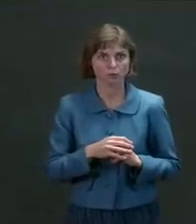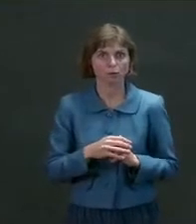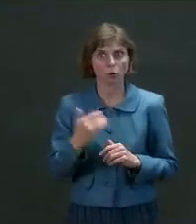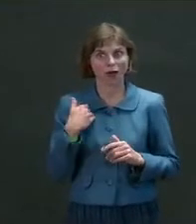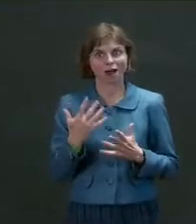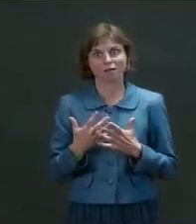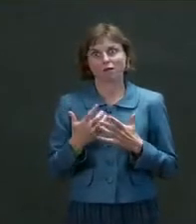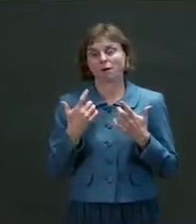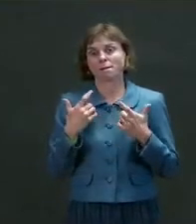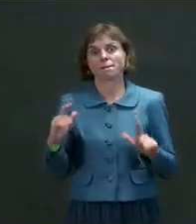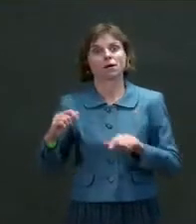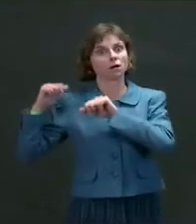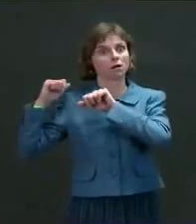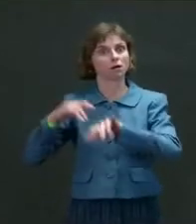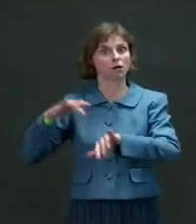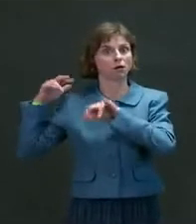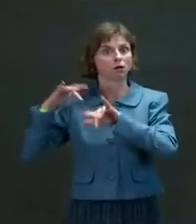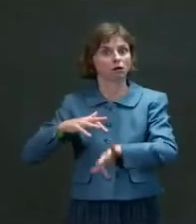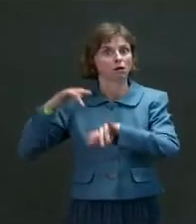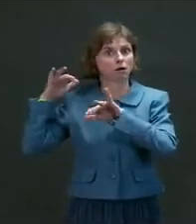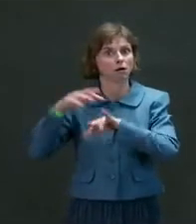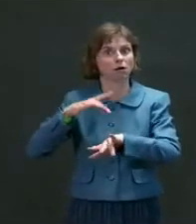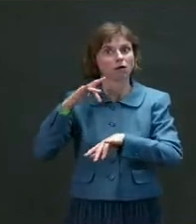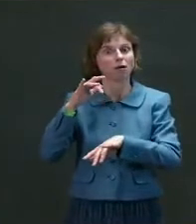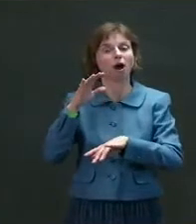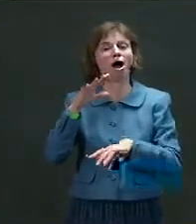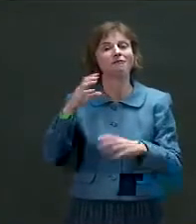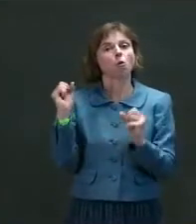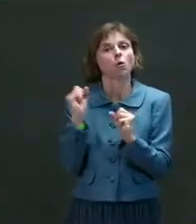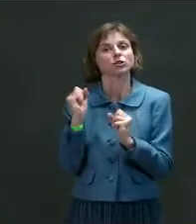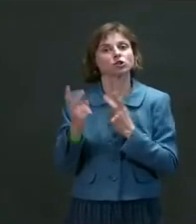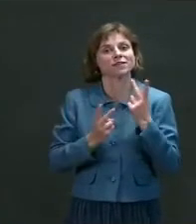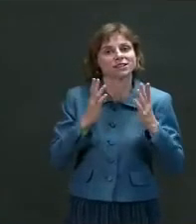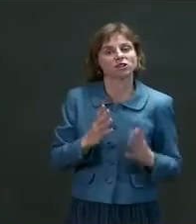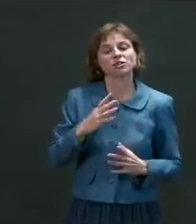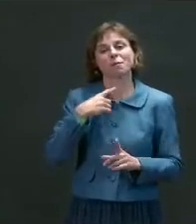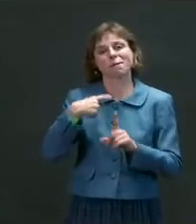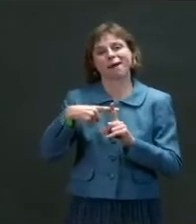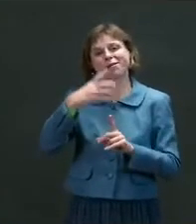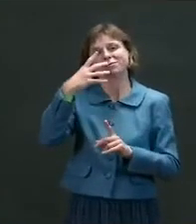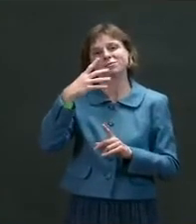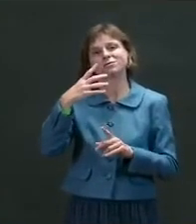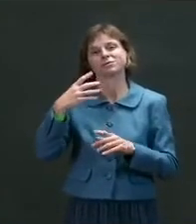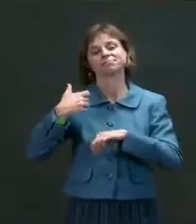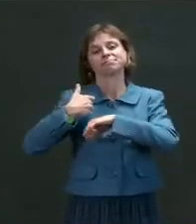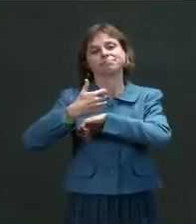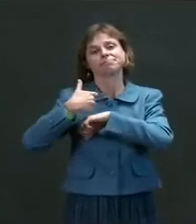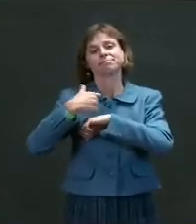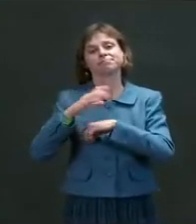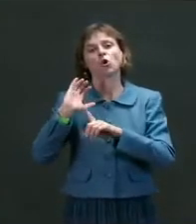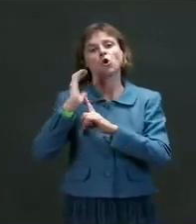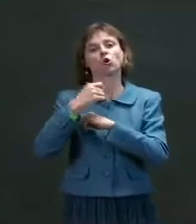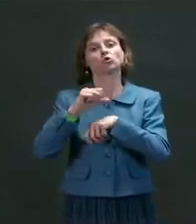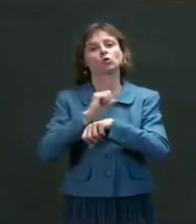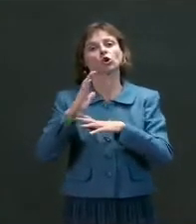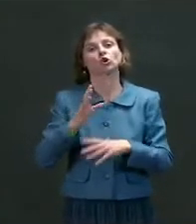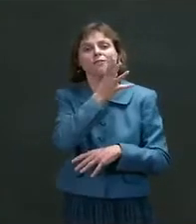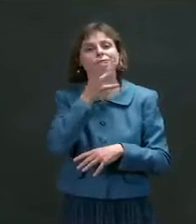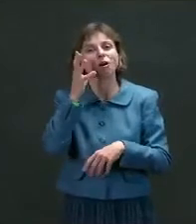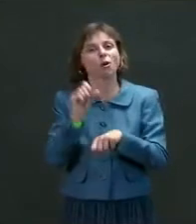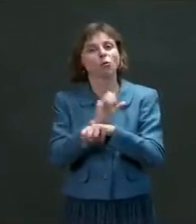of winter visitors and migrant agricultural workers to Arizona this time of year. So Arizona has made the decision not